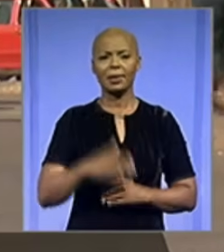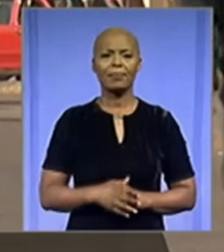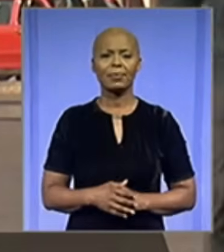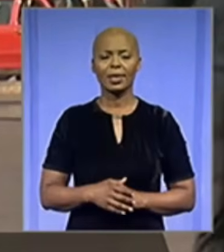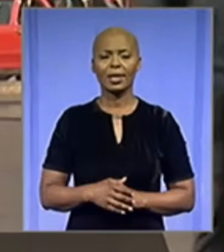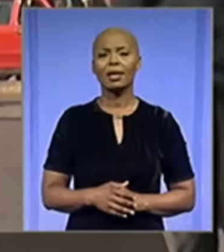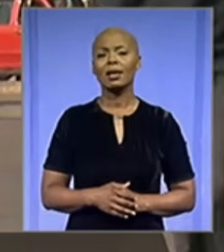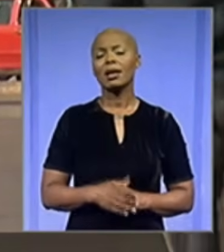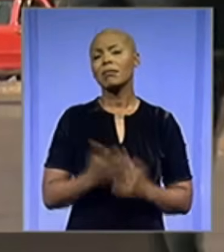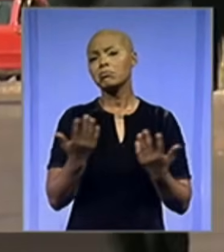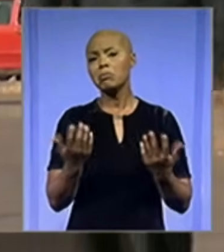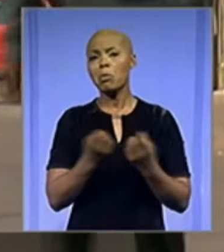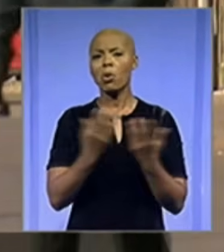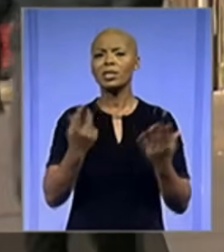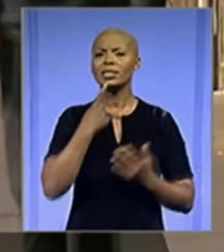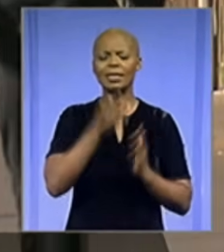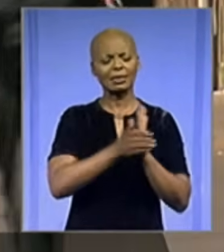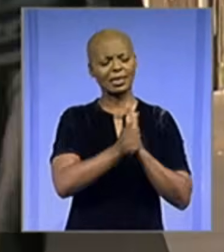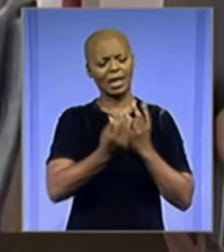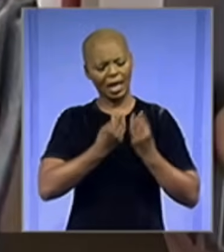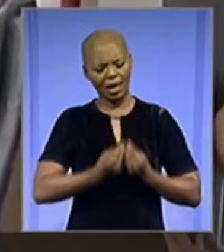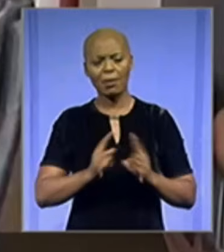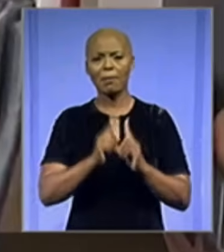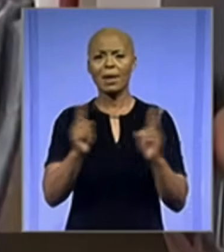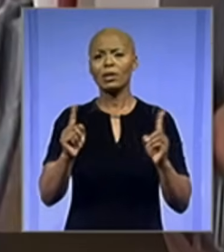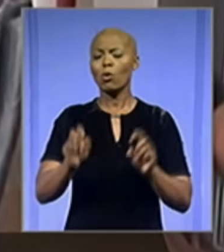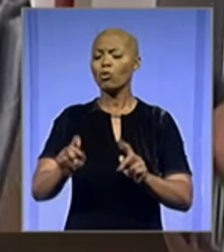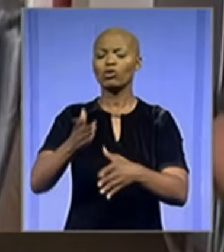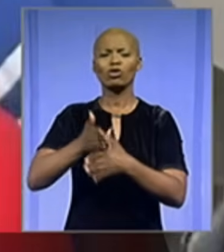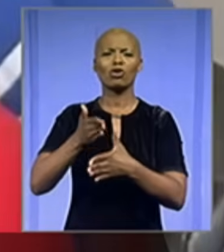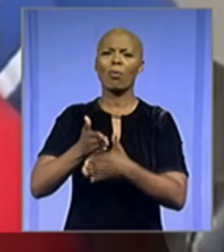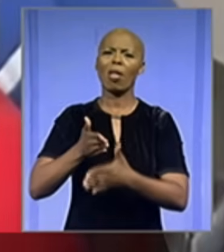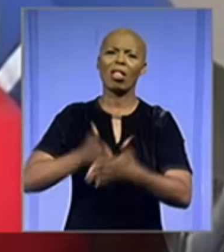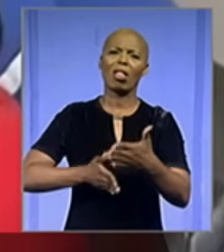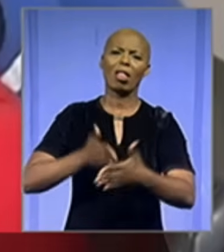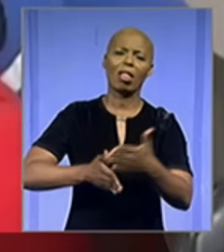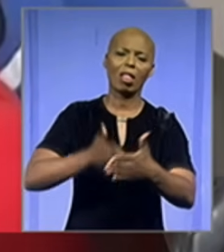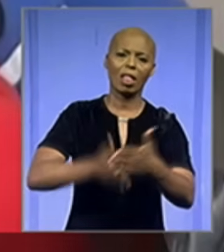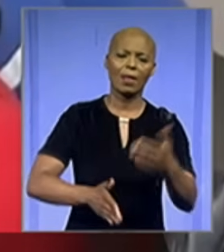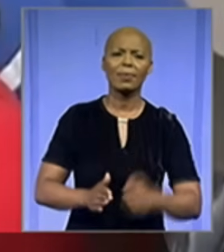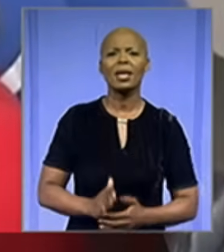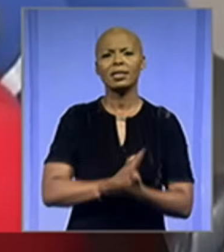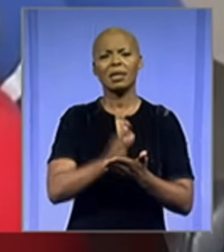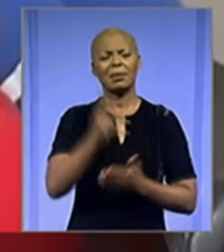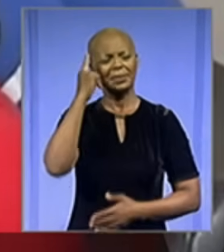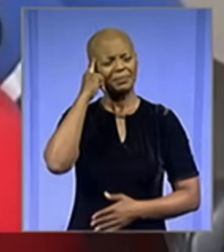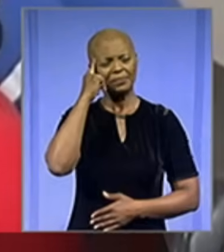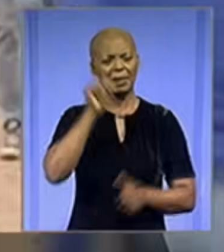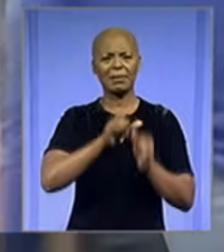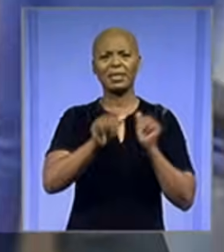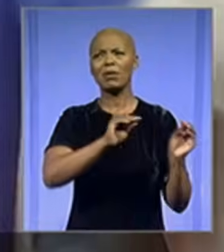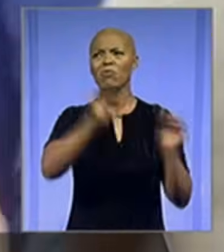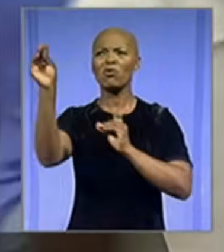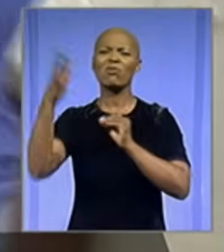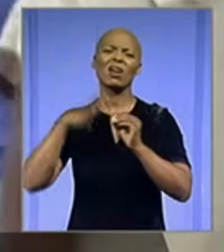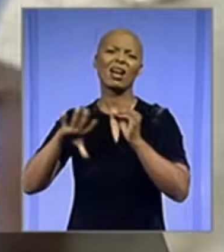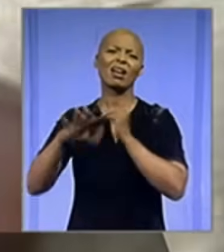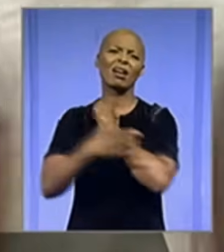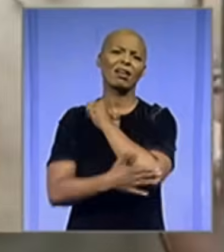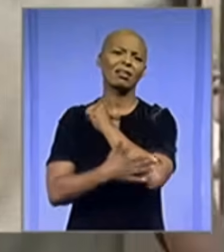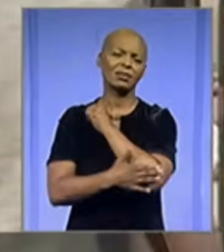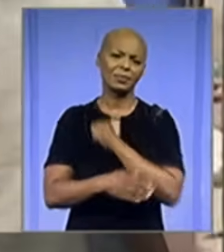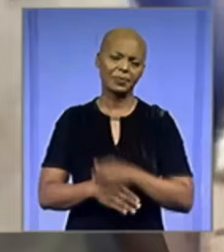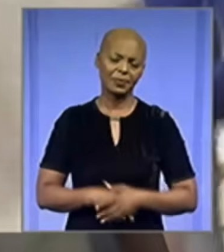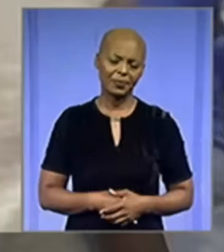le bokgoni ebile ba fela pele go bona tšhono ya ditiro. Bangwe ba bona ba akanya go fuduga fa ba ka bona ditiro kwa ntle ga